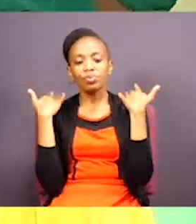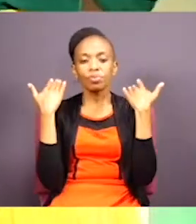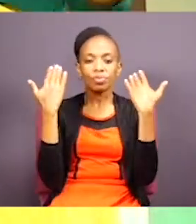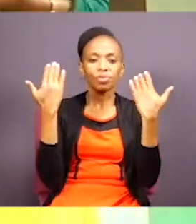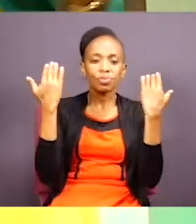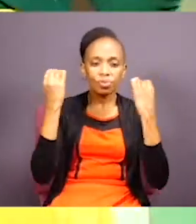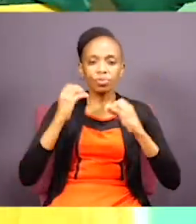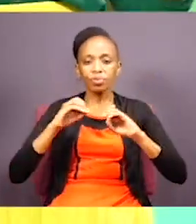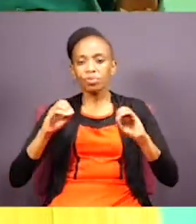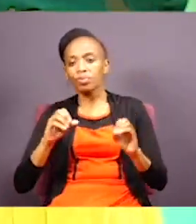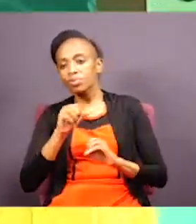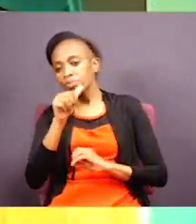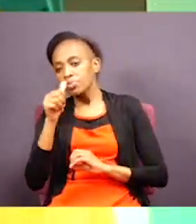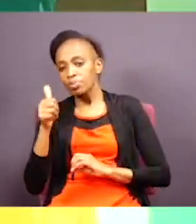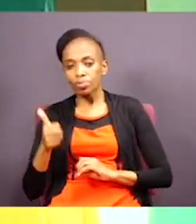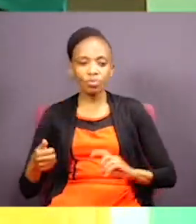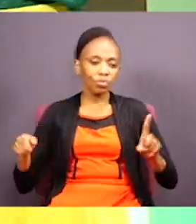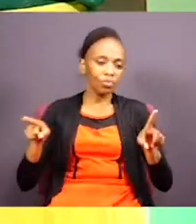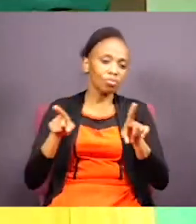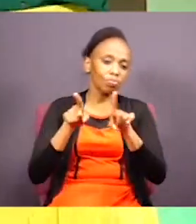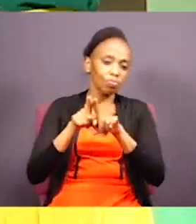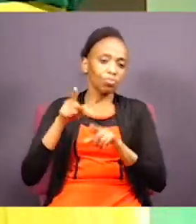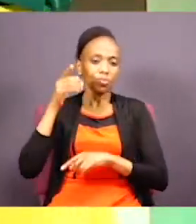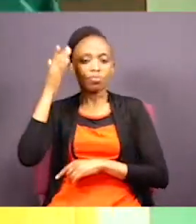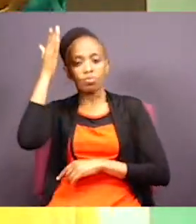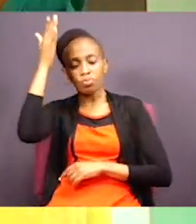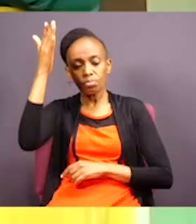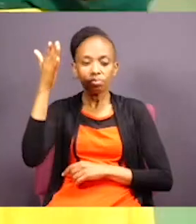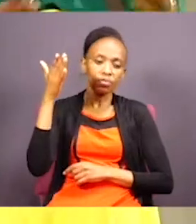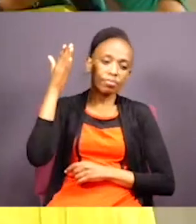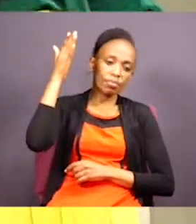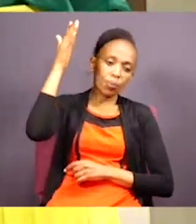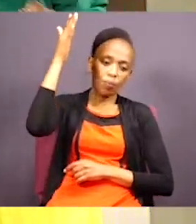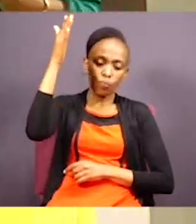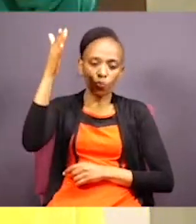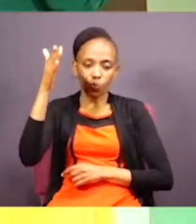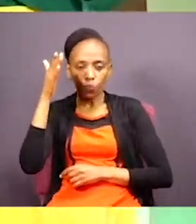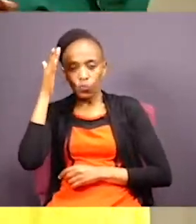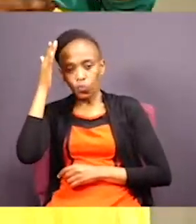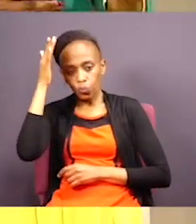Nobody is like you.